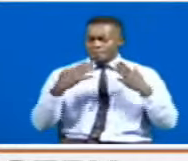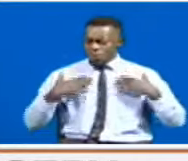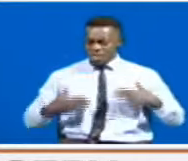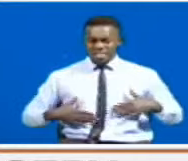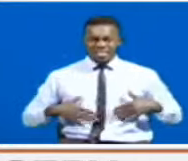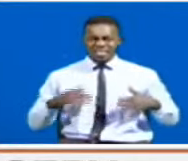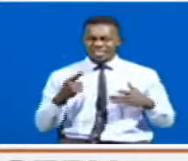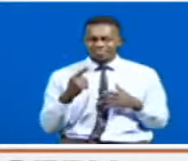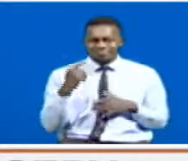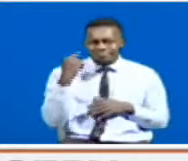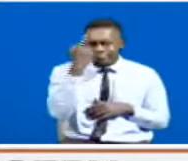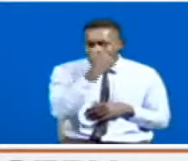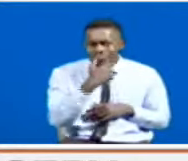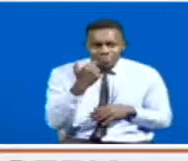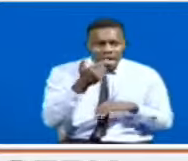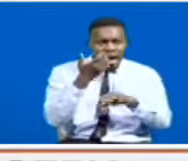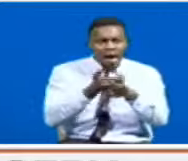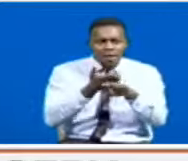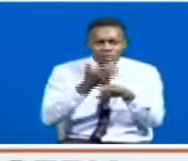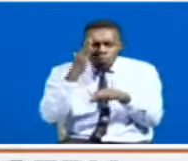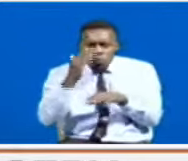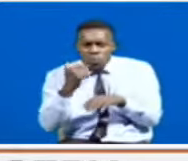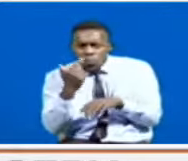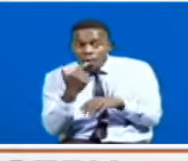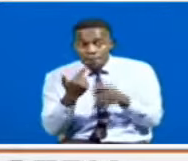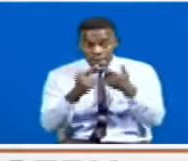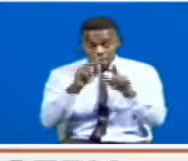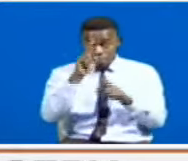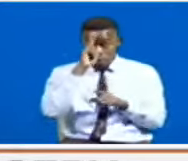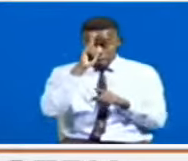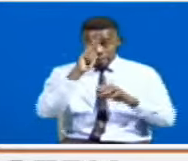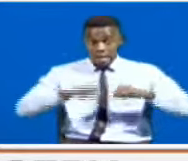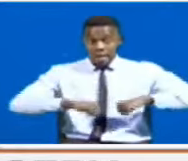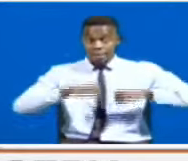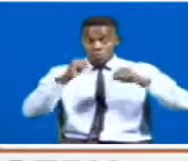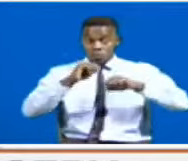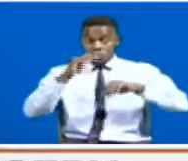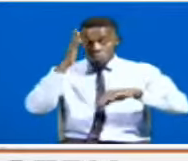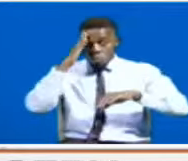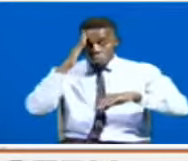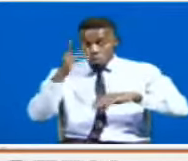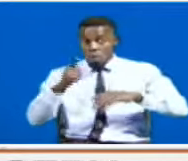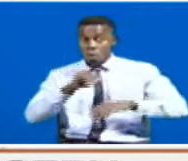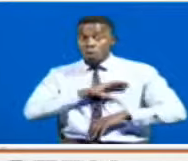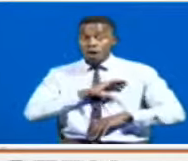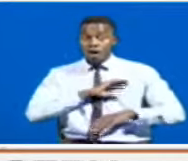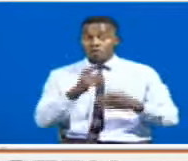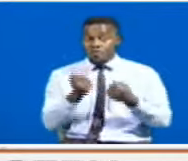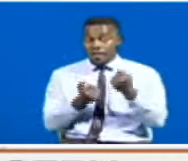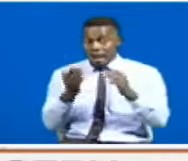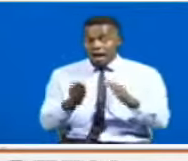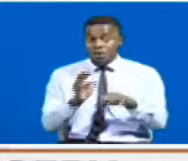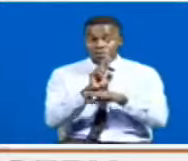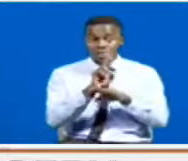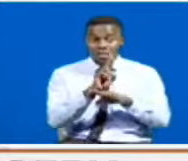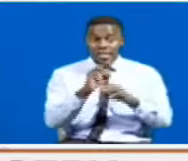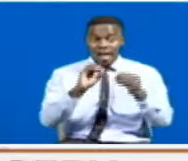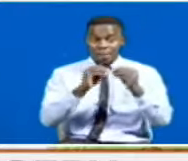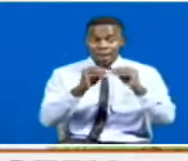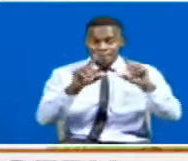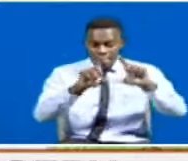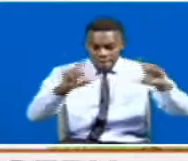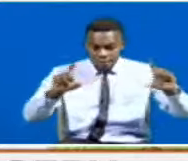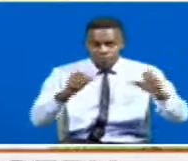So the police were able to trace the owners of the car by using the number